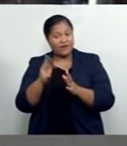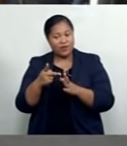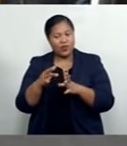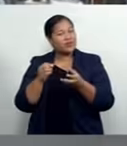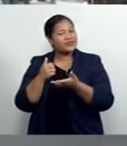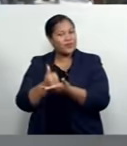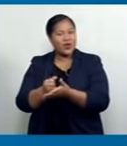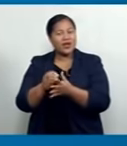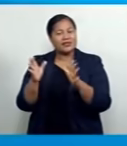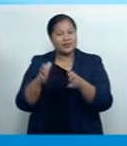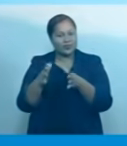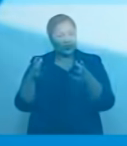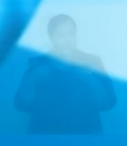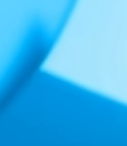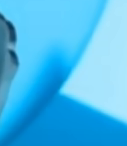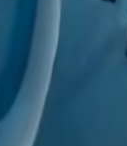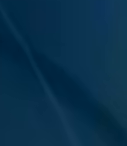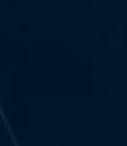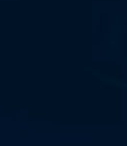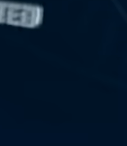SMEs.